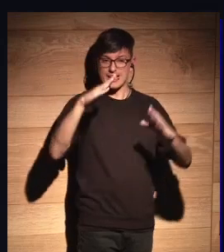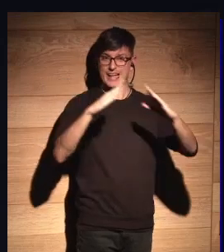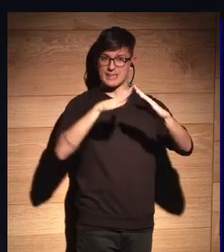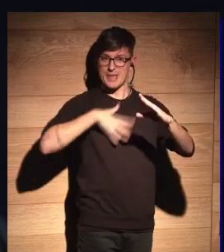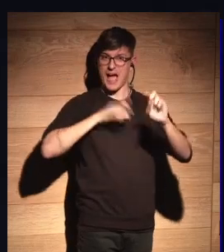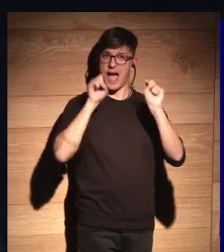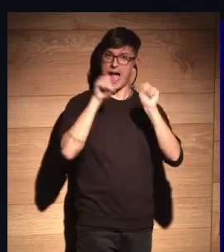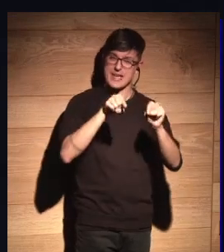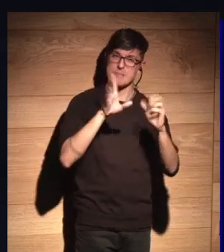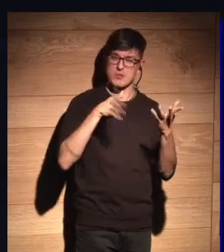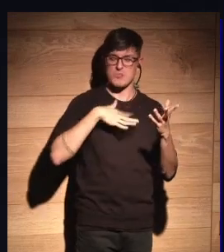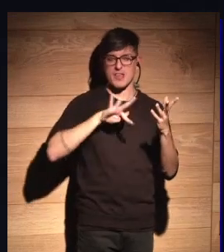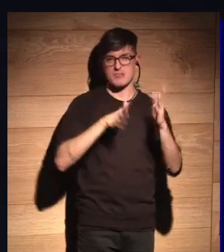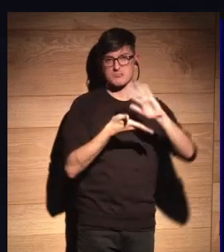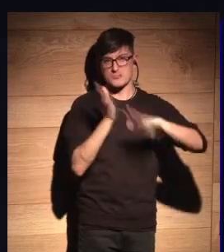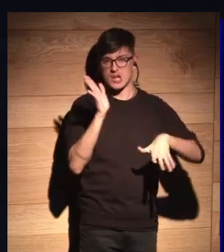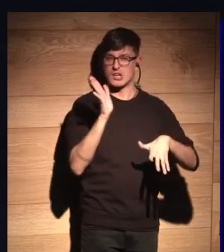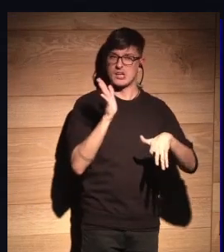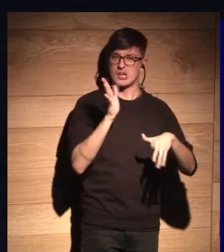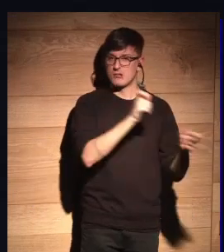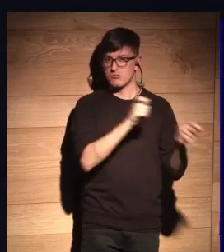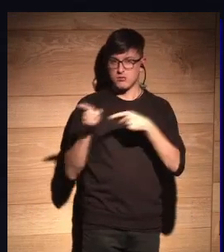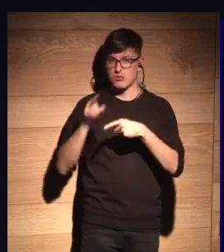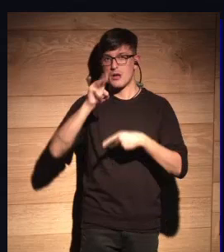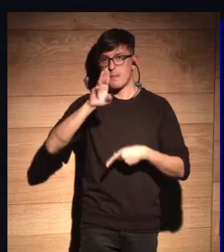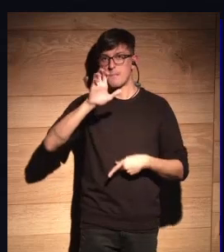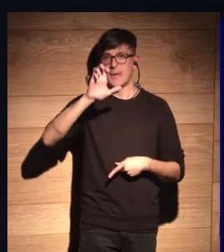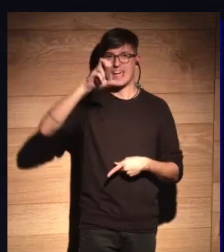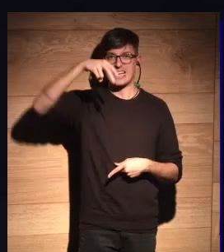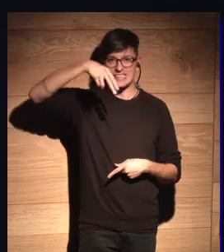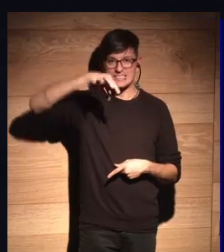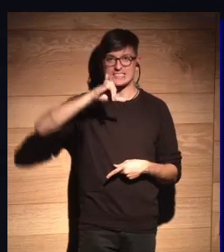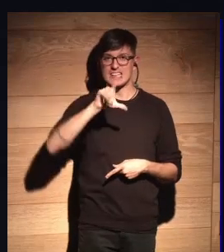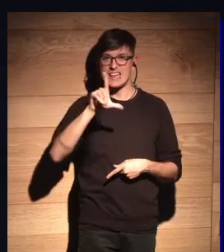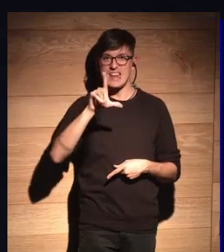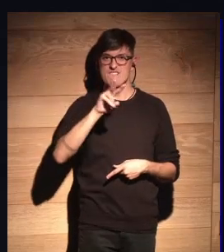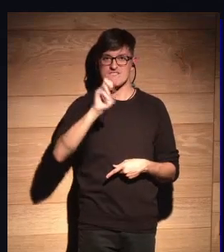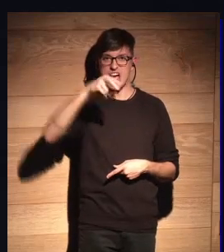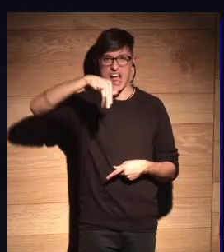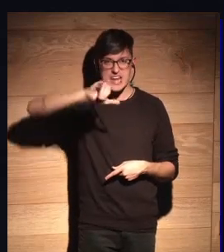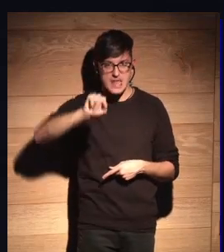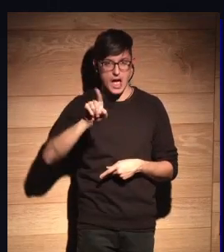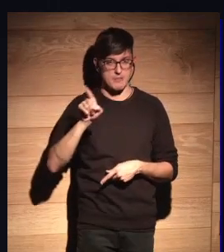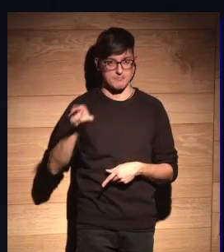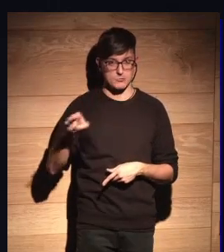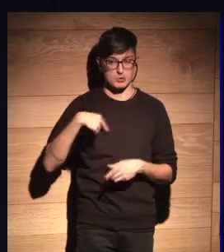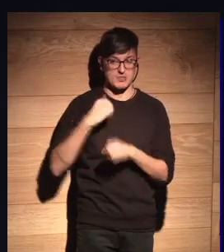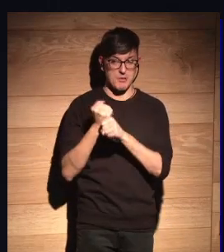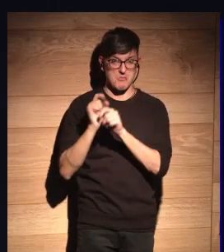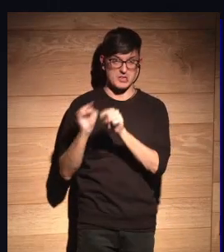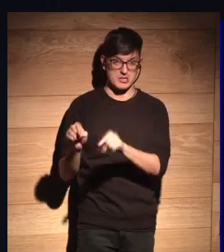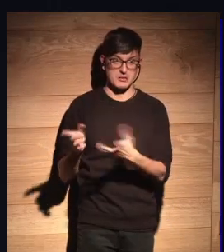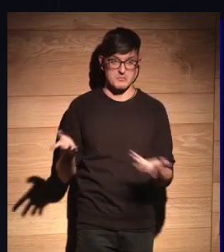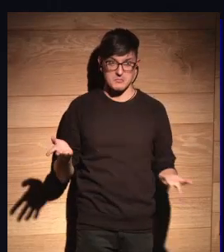Pennsylvania because my studio's there. But I would say right now, I would say Tucson, Arizona. We have a